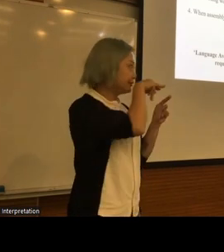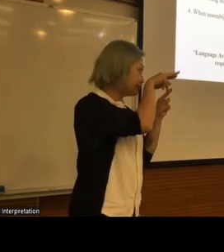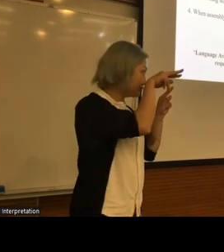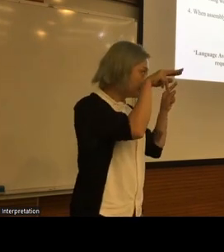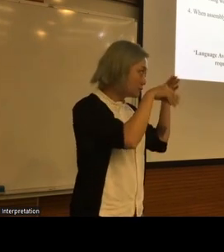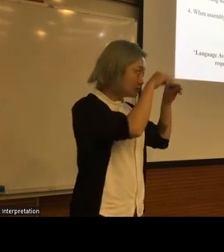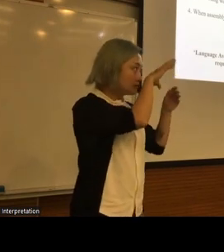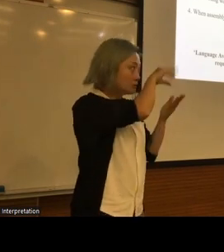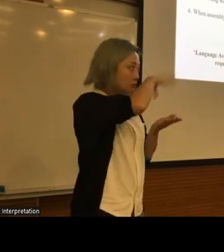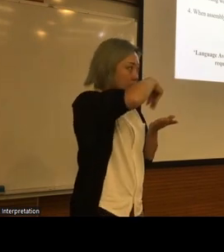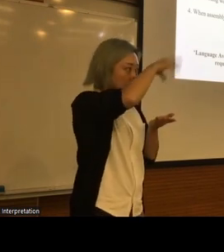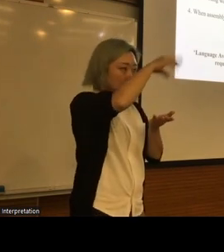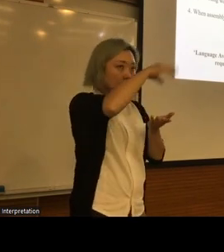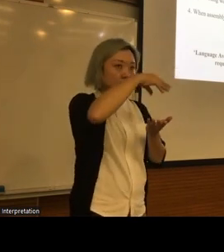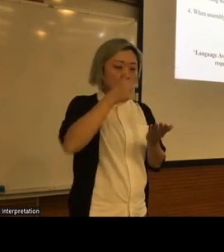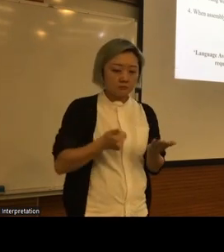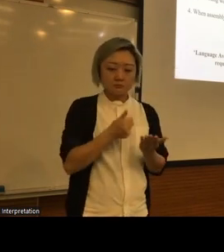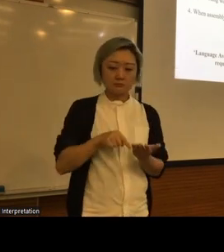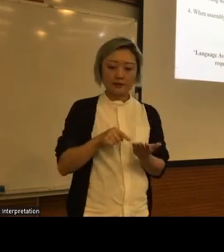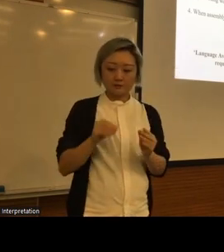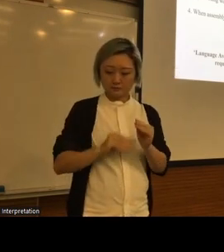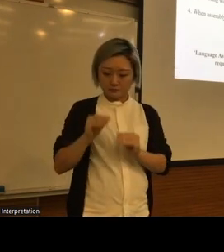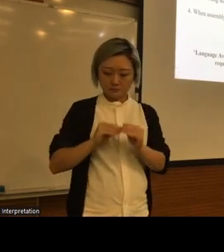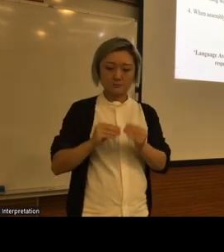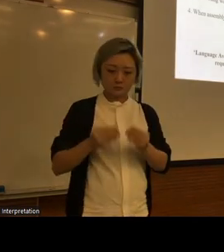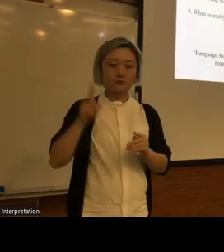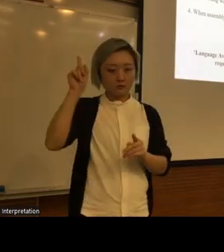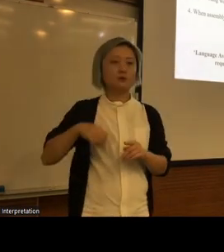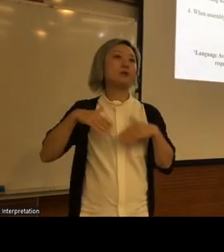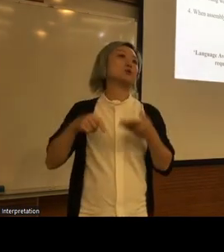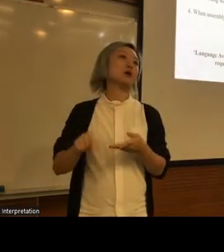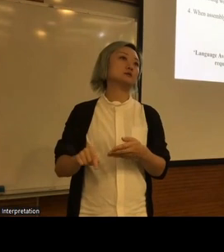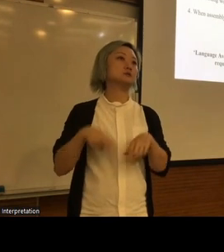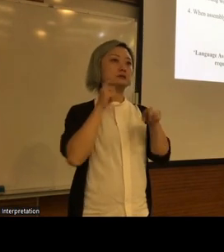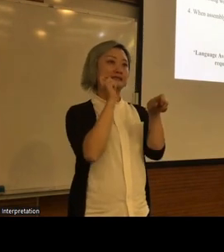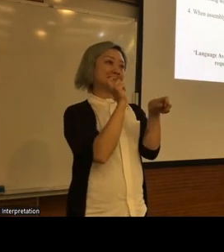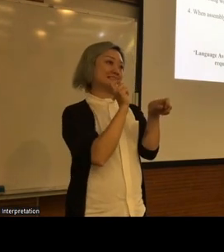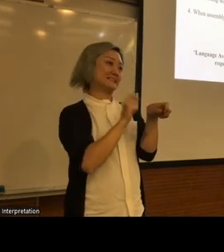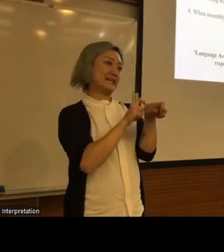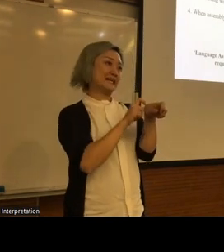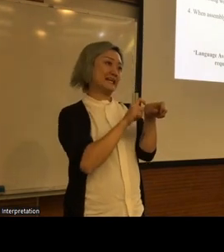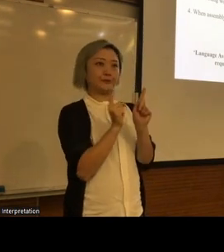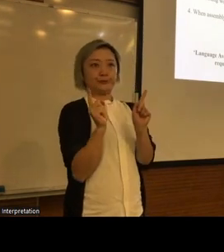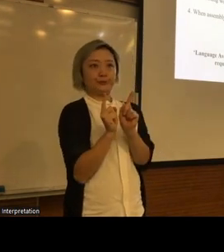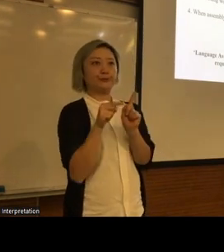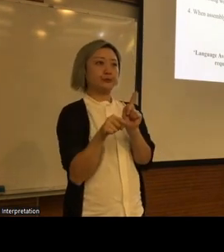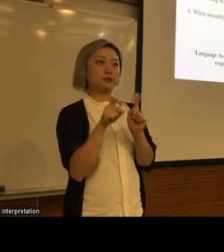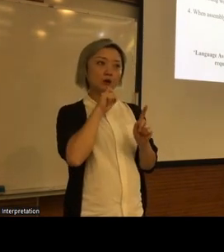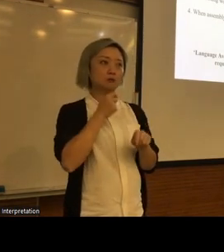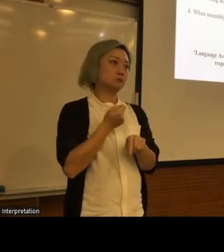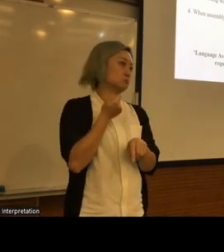We assemble them, and that takes, where is that done? In working memory. This is where the processing is